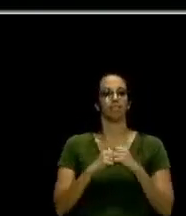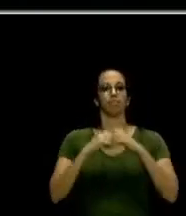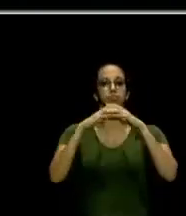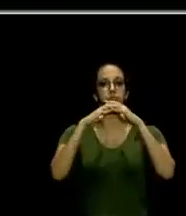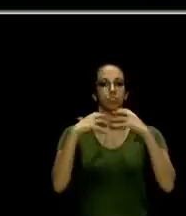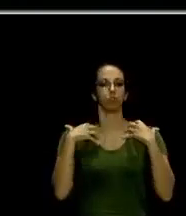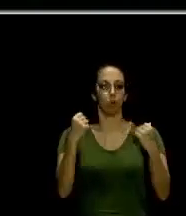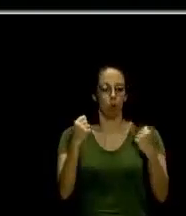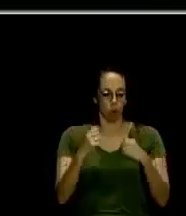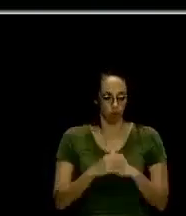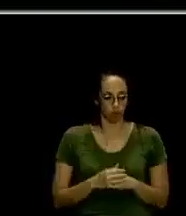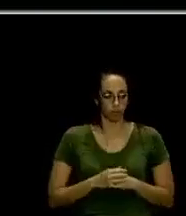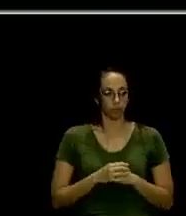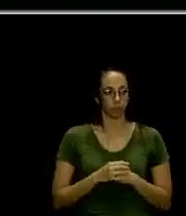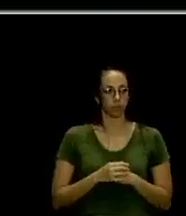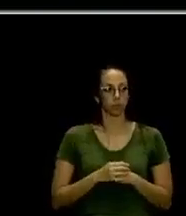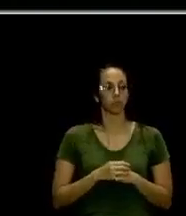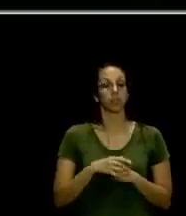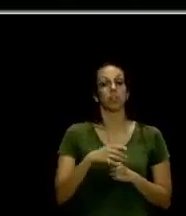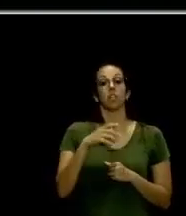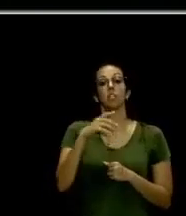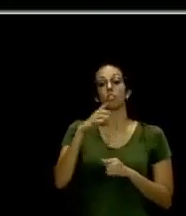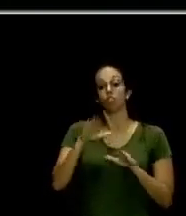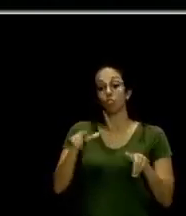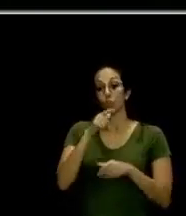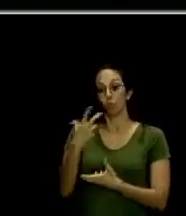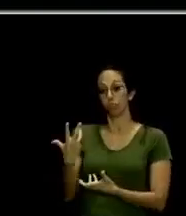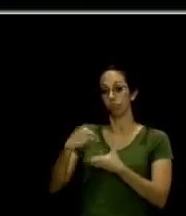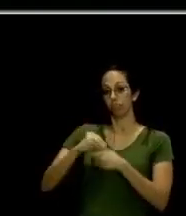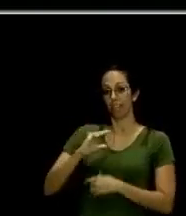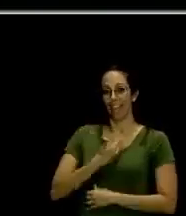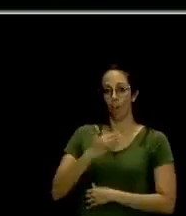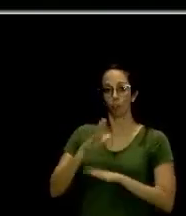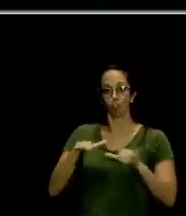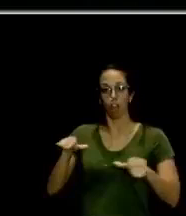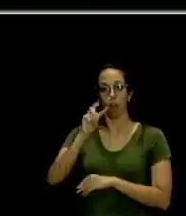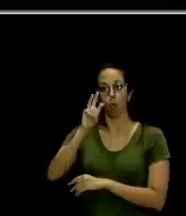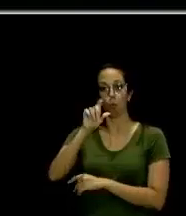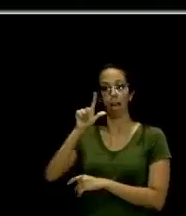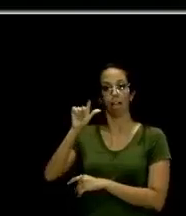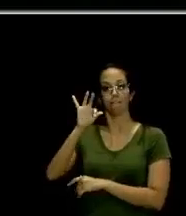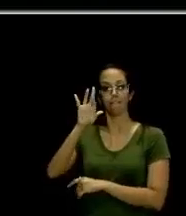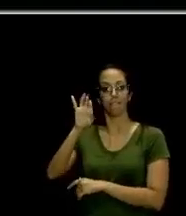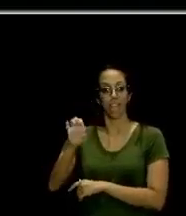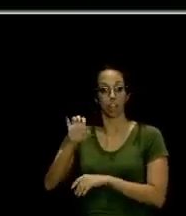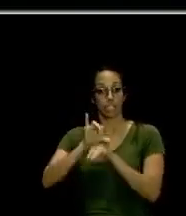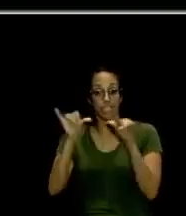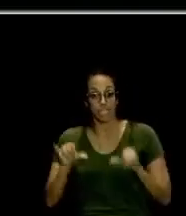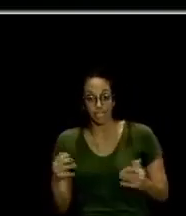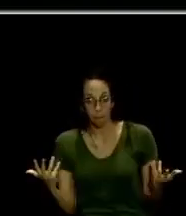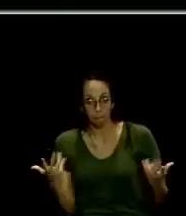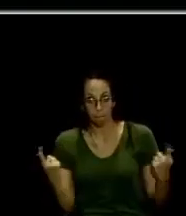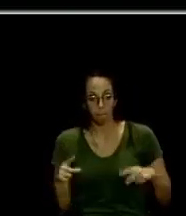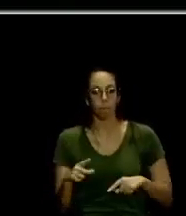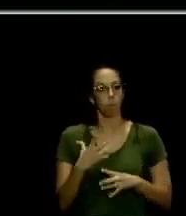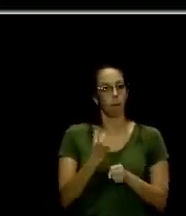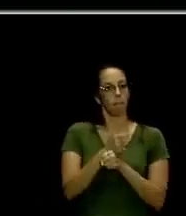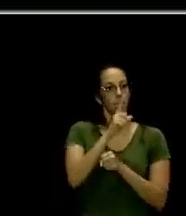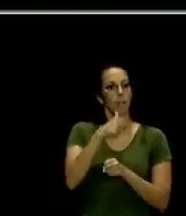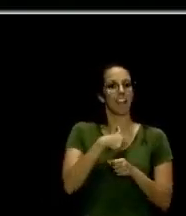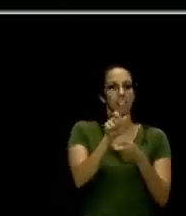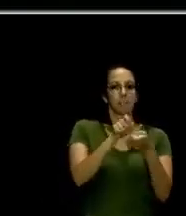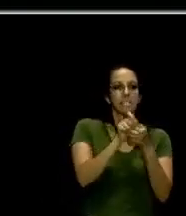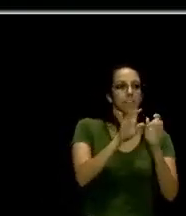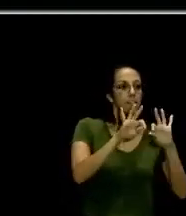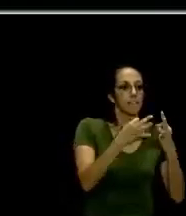children who do enter our child welfare system, we really want to make sure that we have foster families who